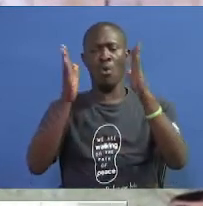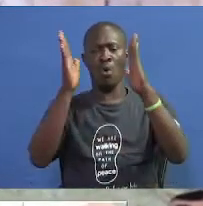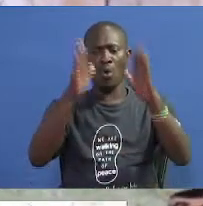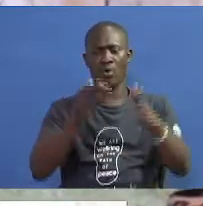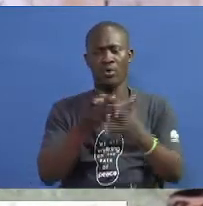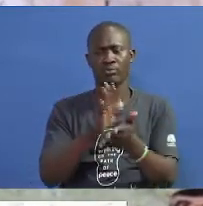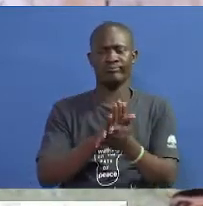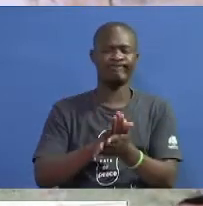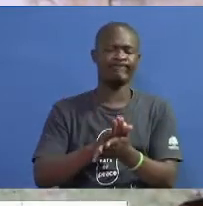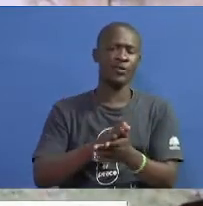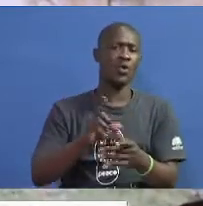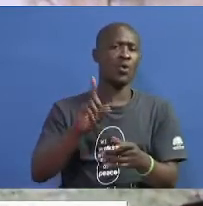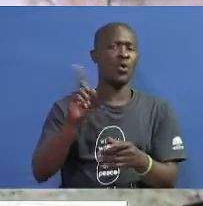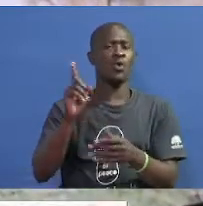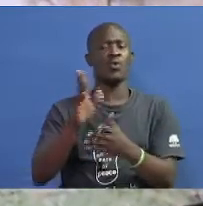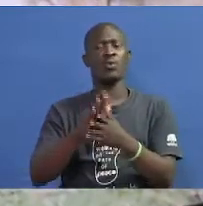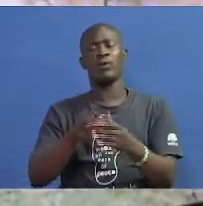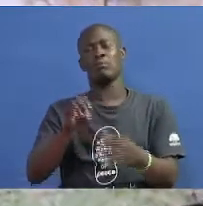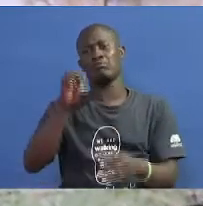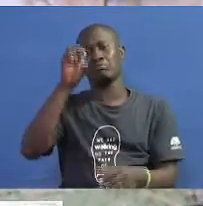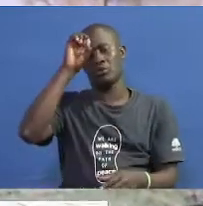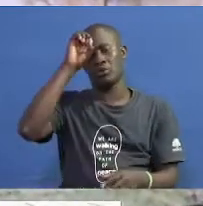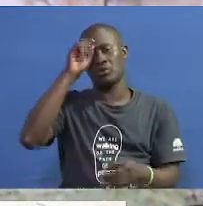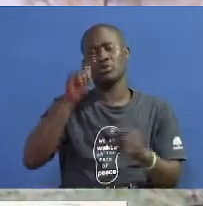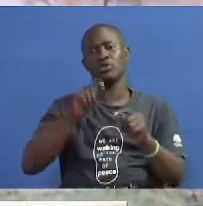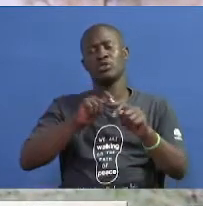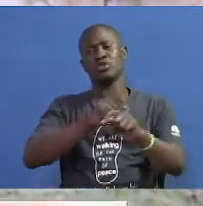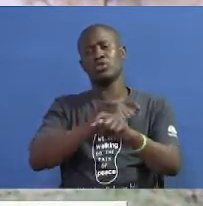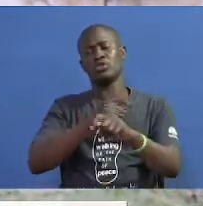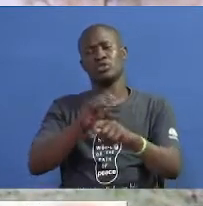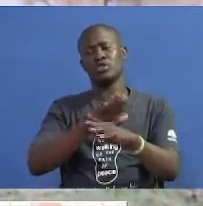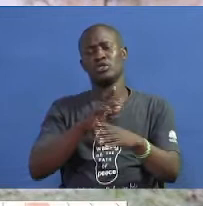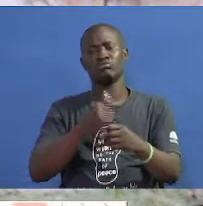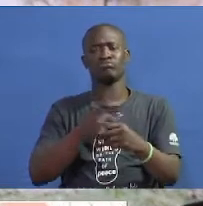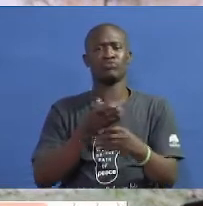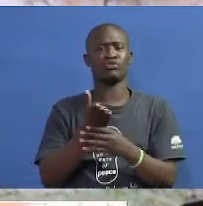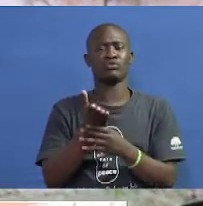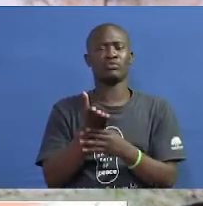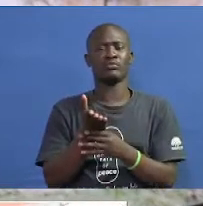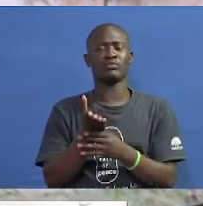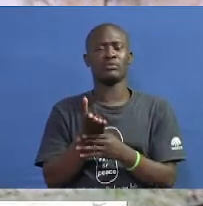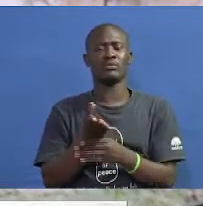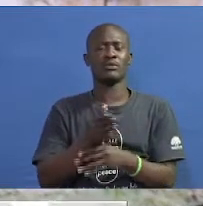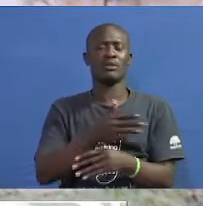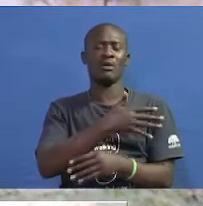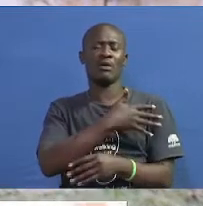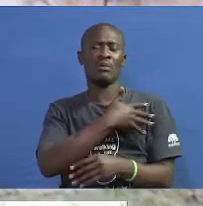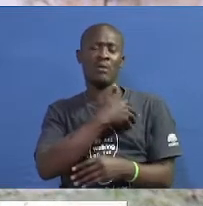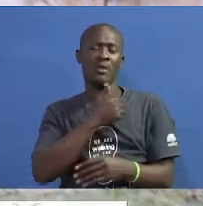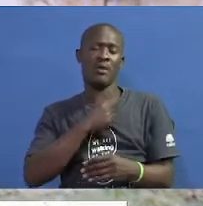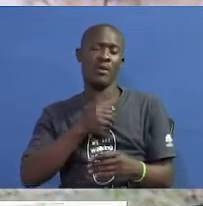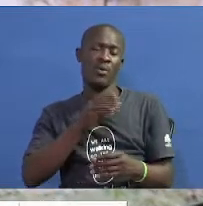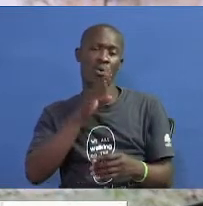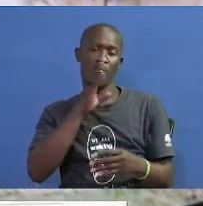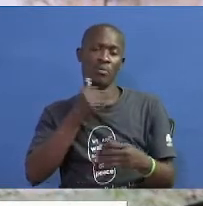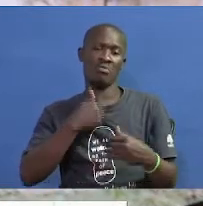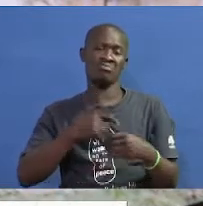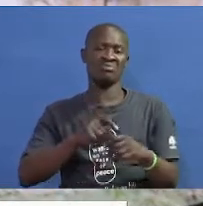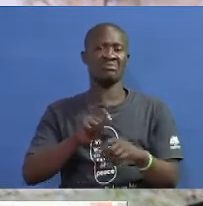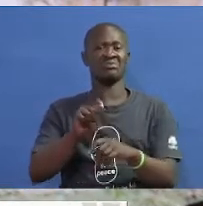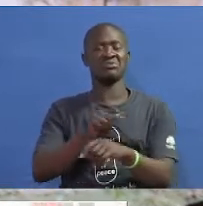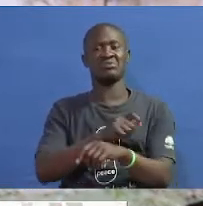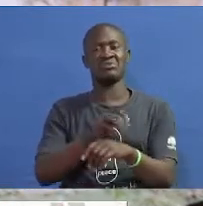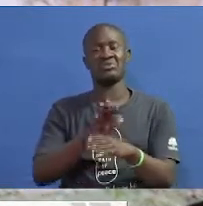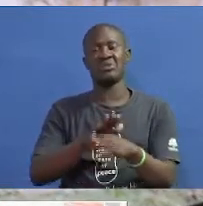Ultrasound Institute. We're an education and training company around point-of-care ultrasound. And we've been